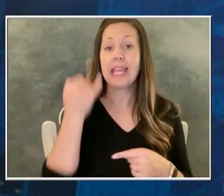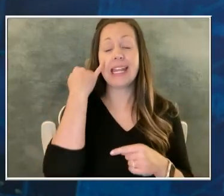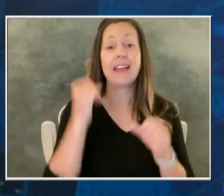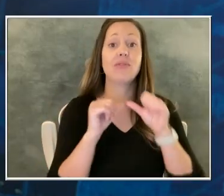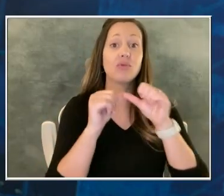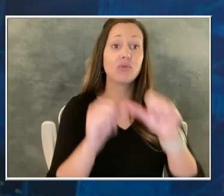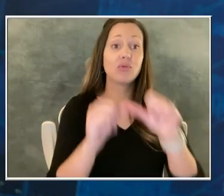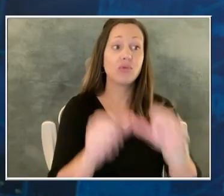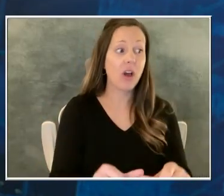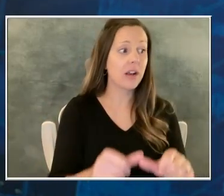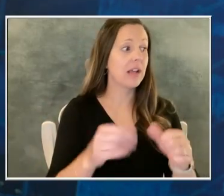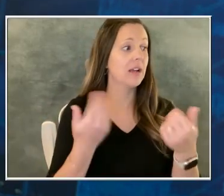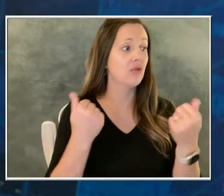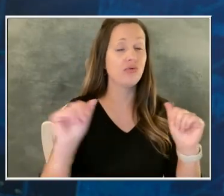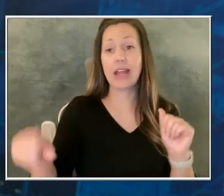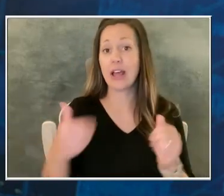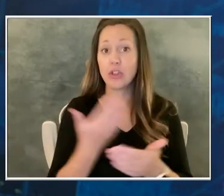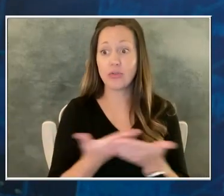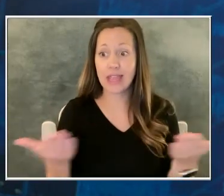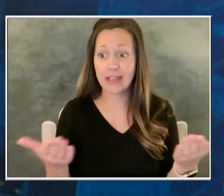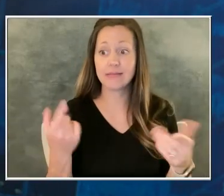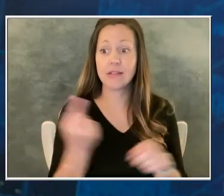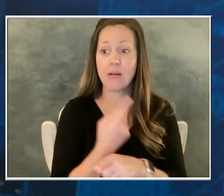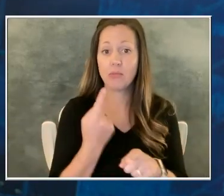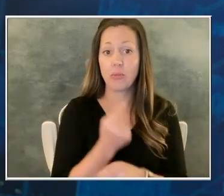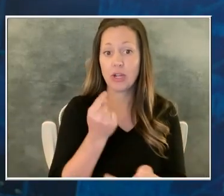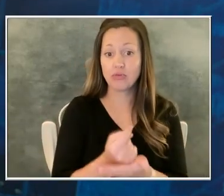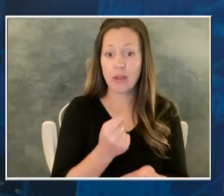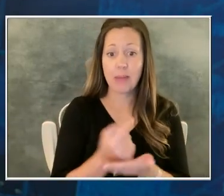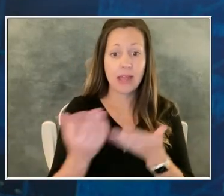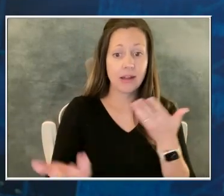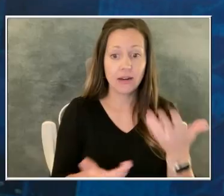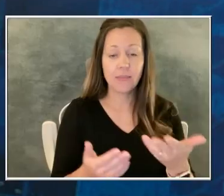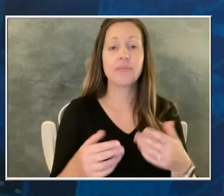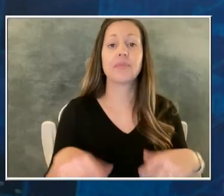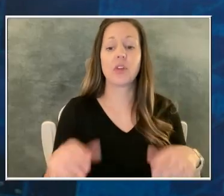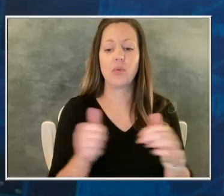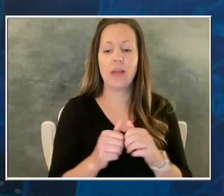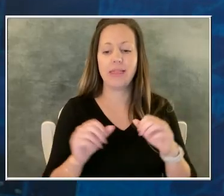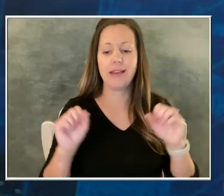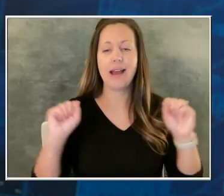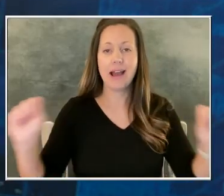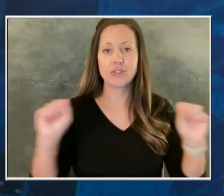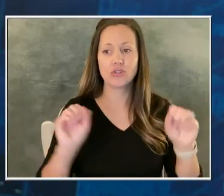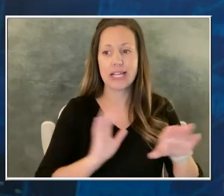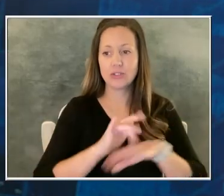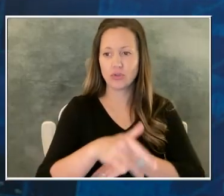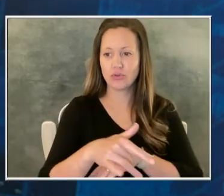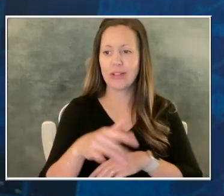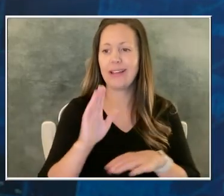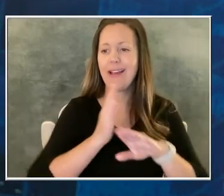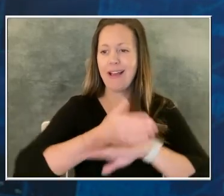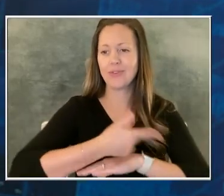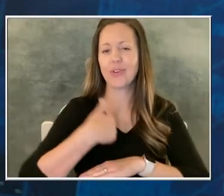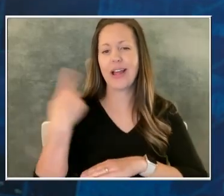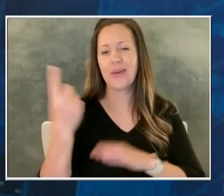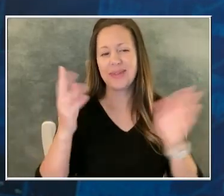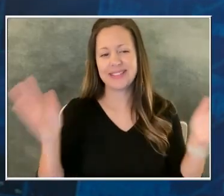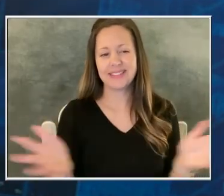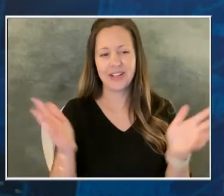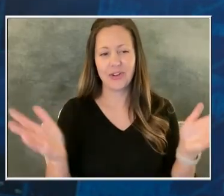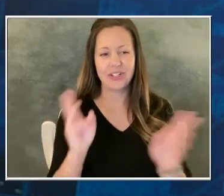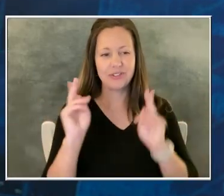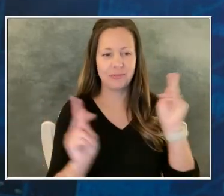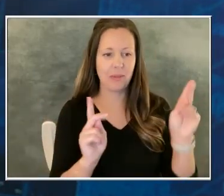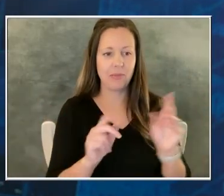it's an appropriate treatment. And as far as exercising early after, I always encourage my patients to keep moving. The